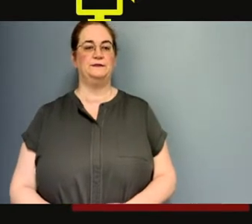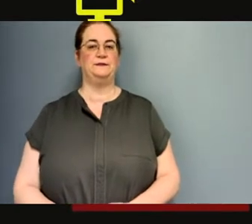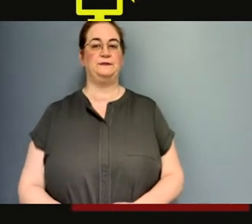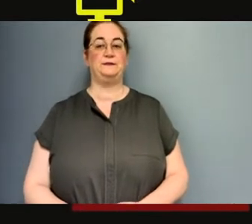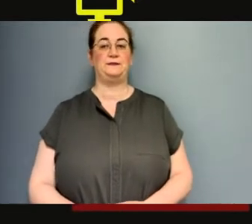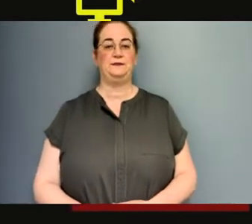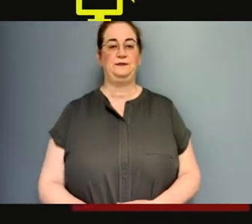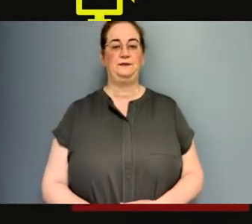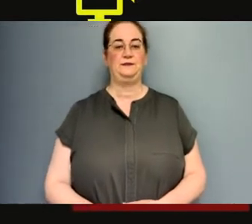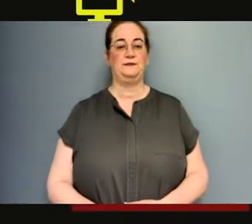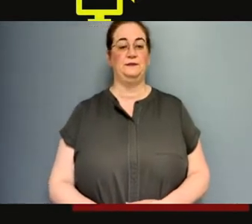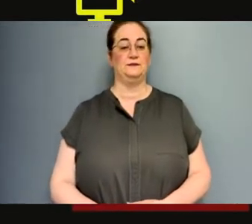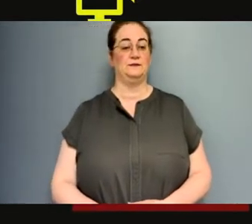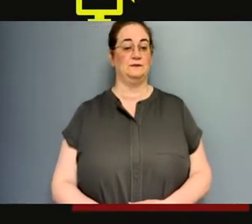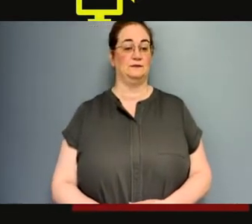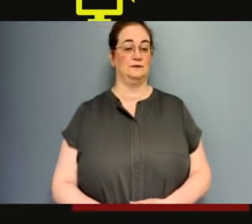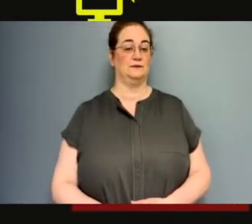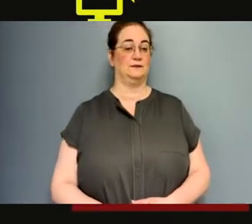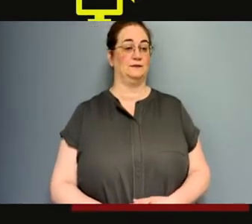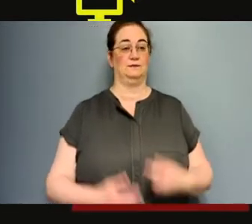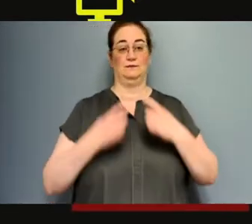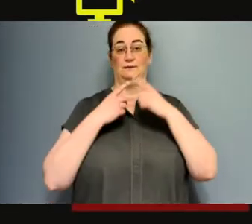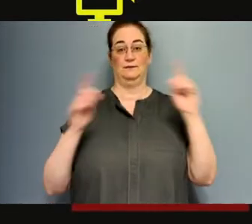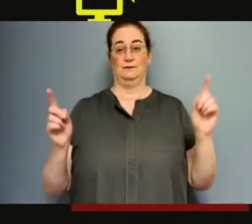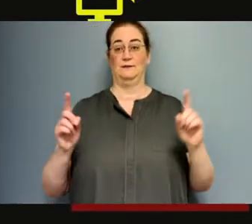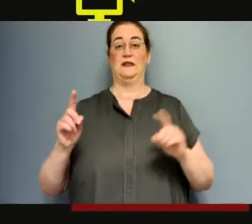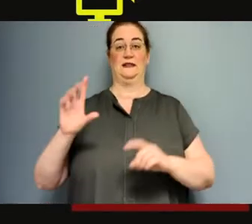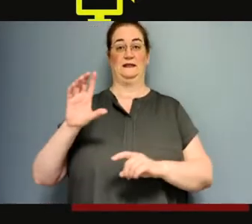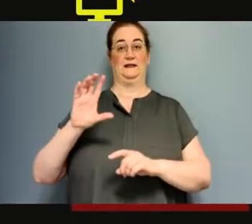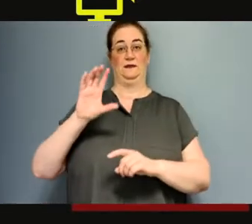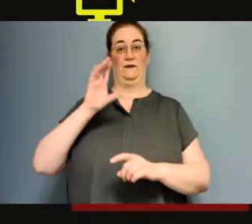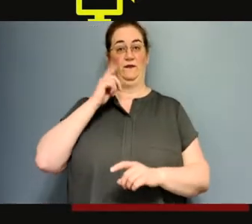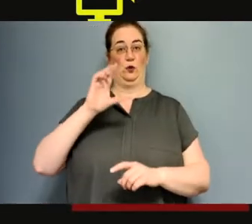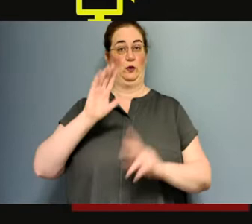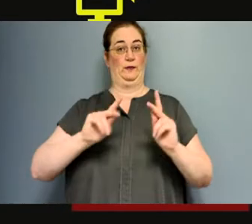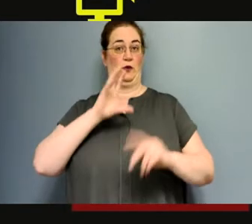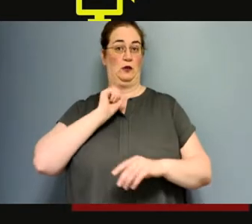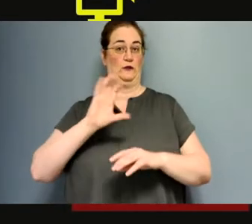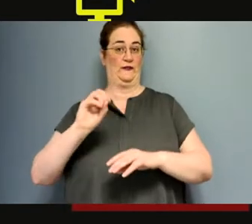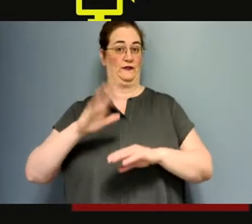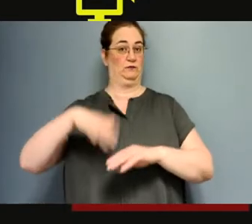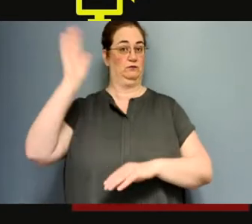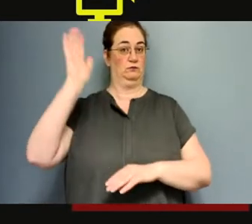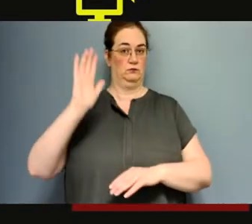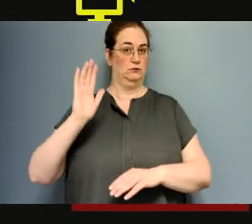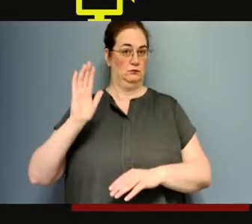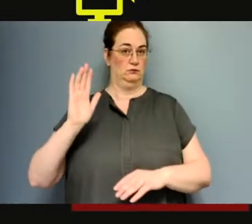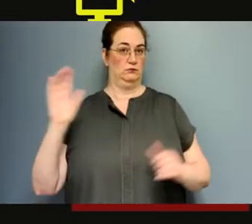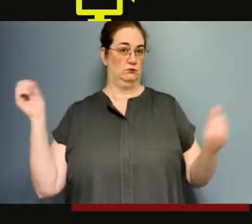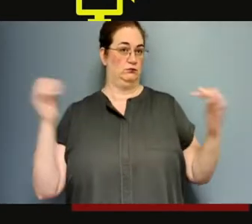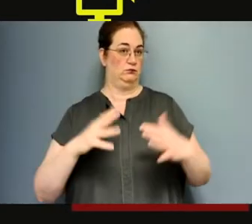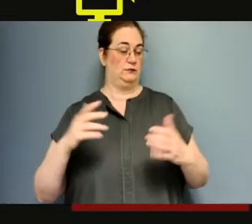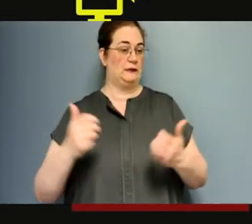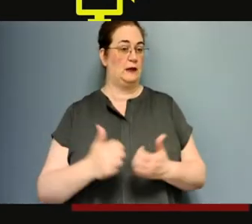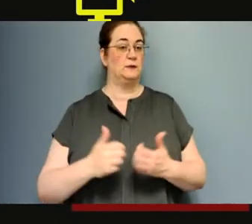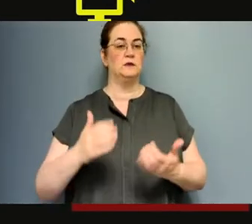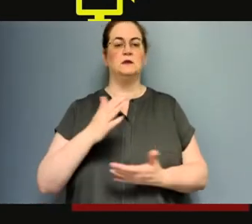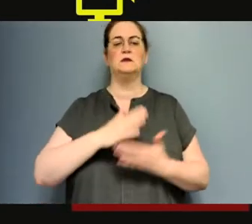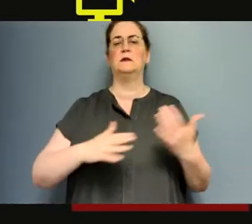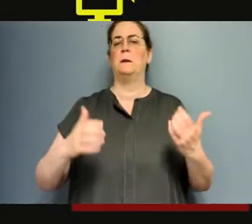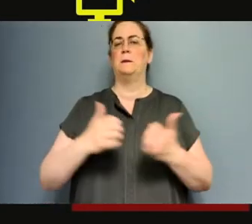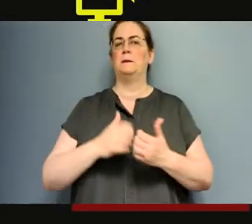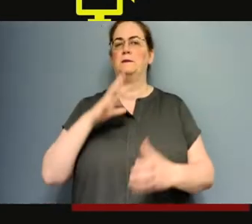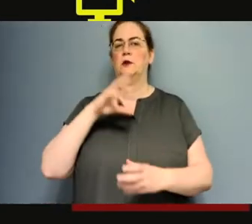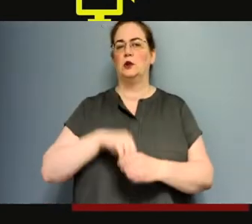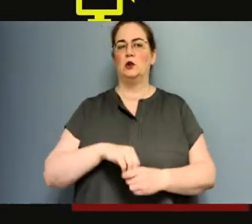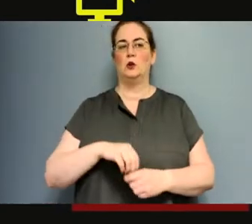And as I say, the people age 50 plus participate in these games, and some of the games